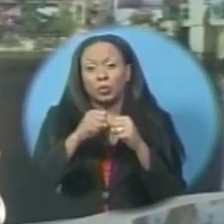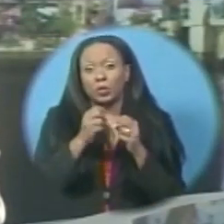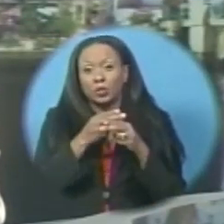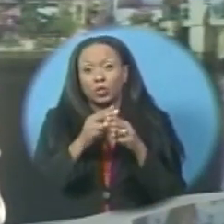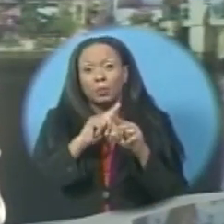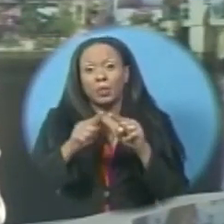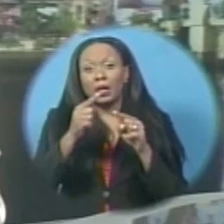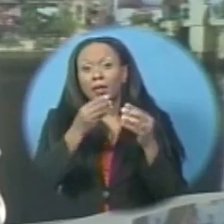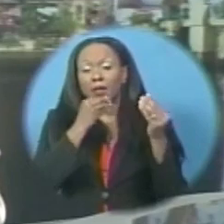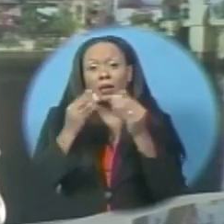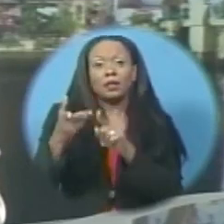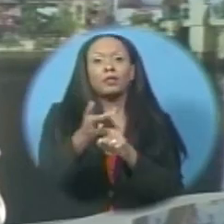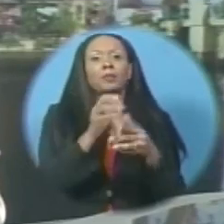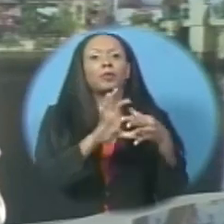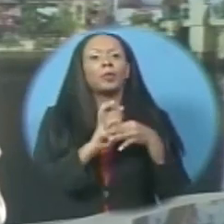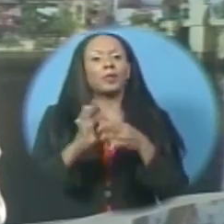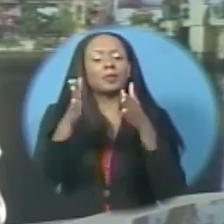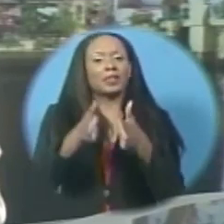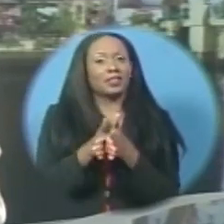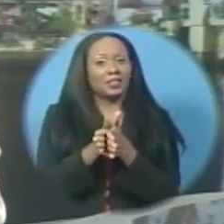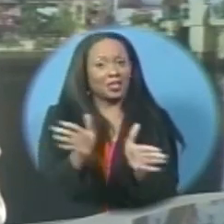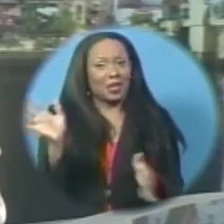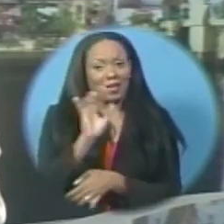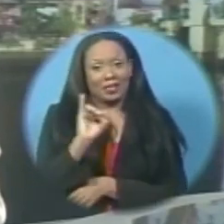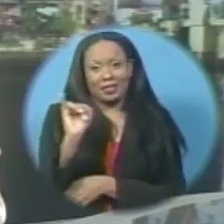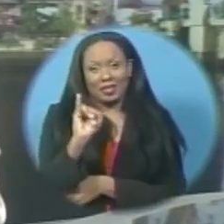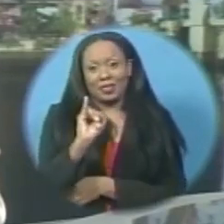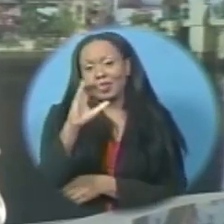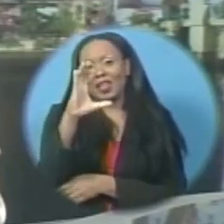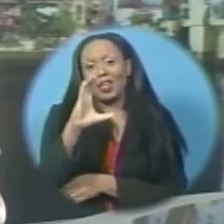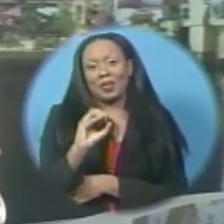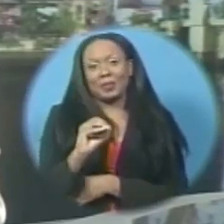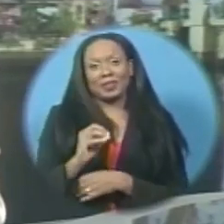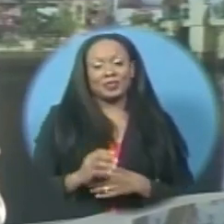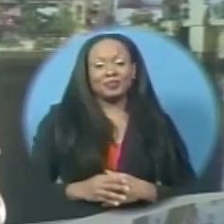just a moment, but before we get to that, here's a tip from Cooperators General Insurance.